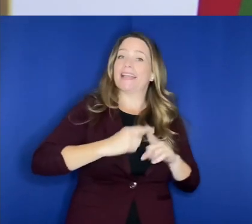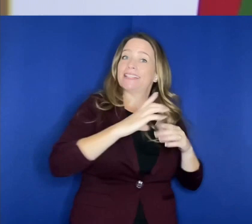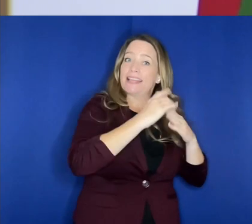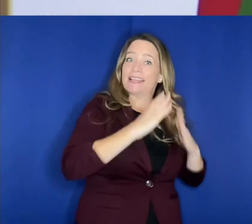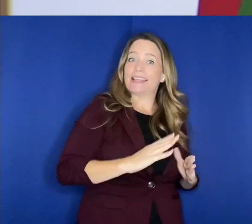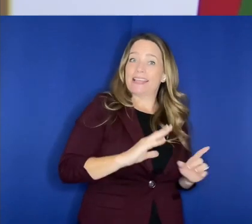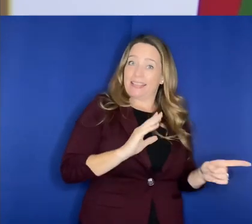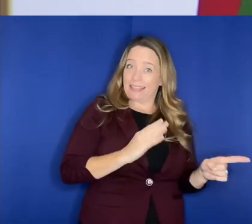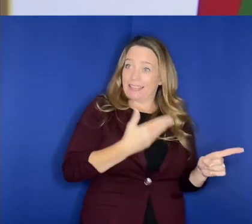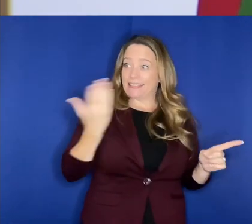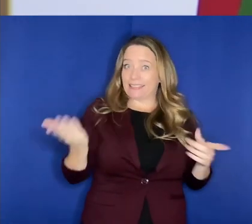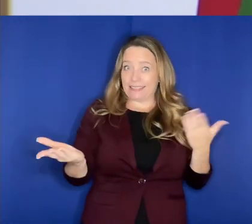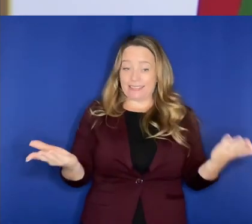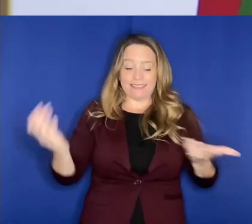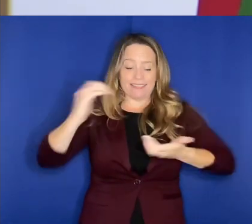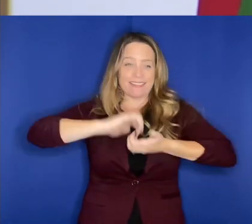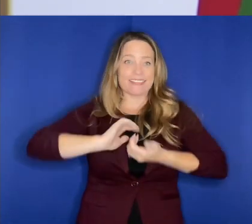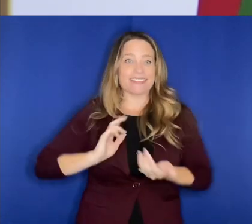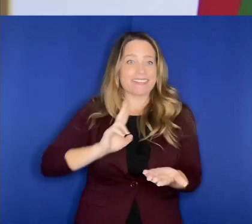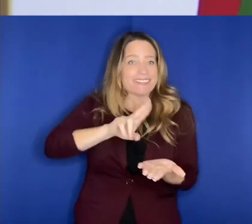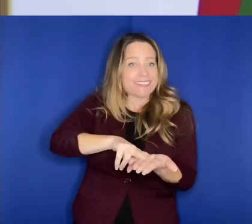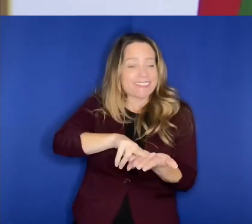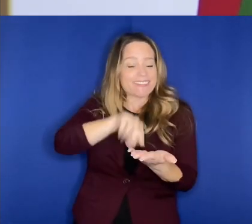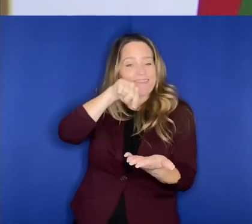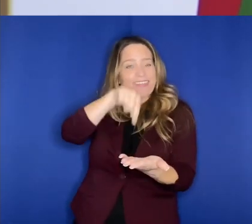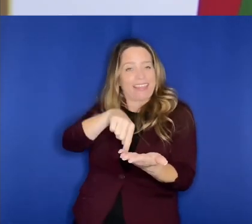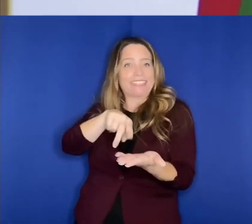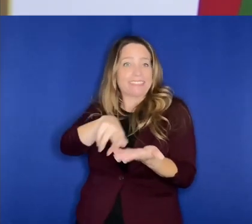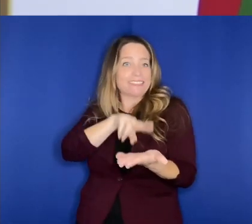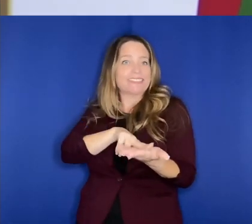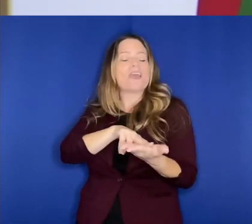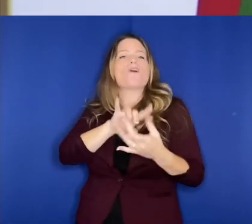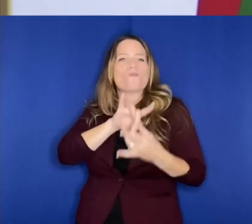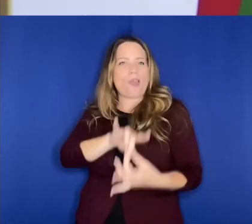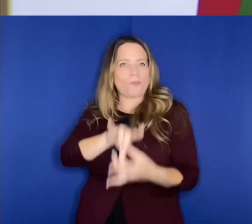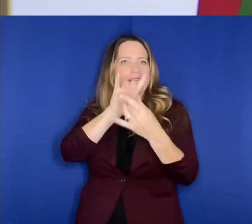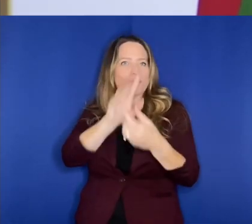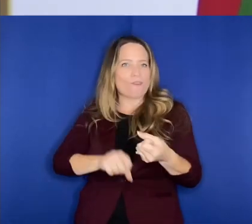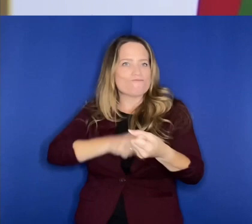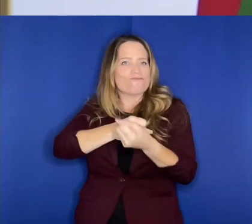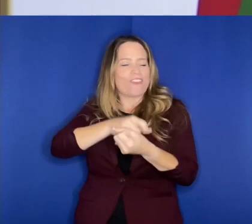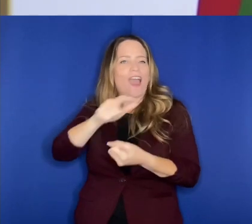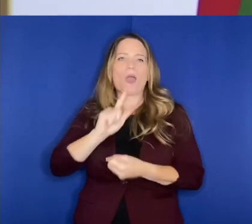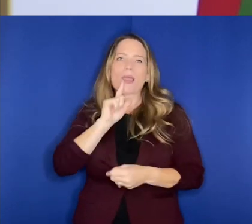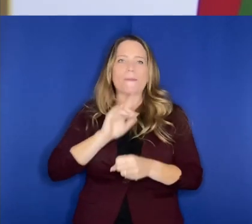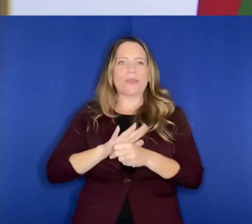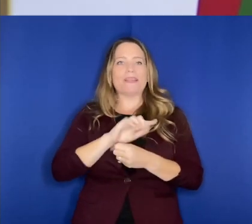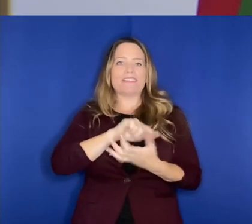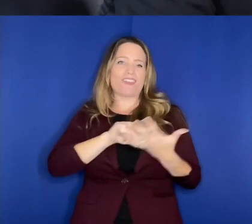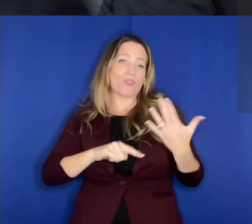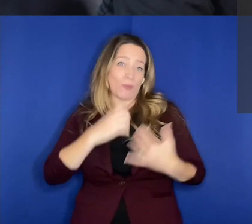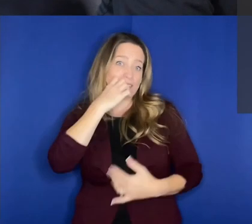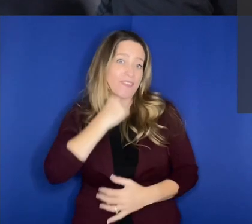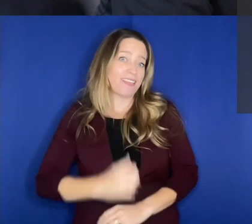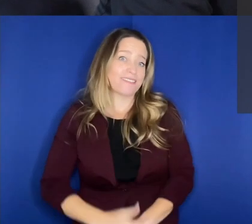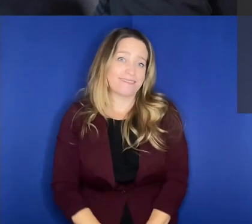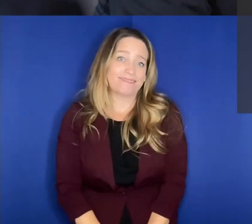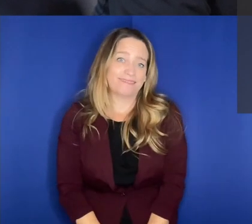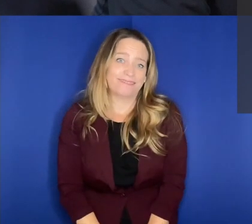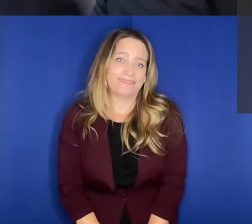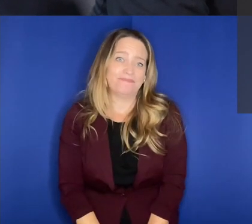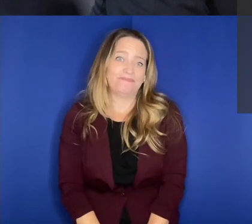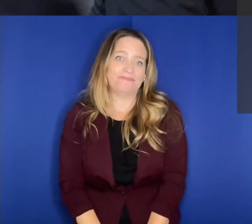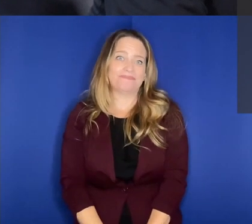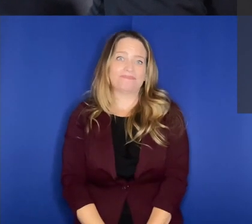Imamat signed a historic agreement of cooperation, which reinforces our mutual commitment to these values.